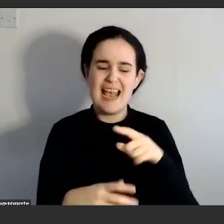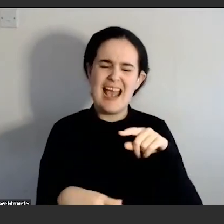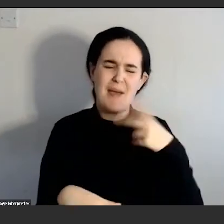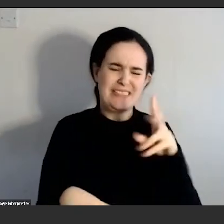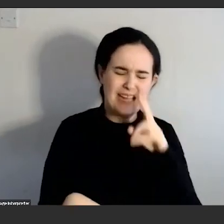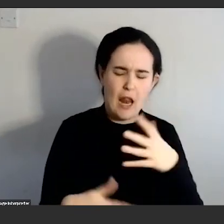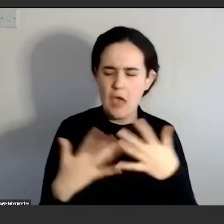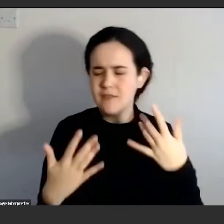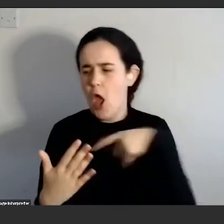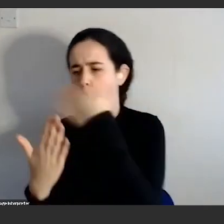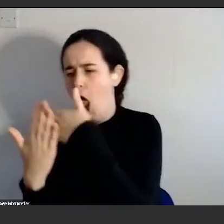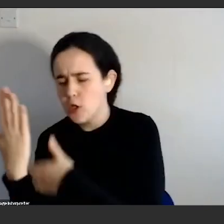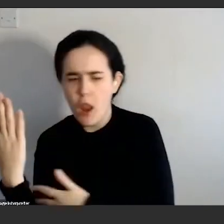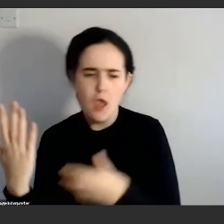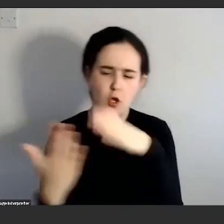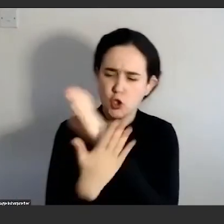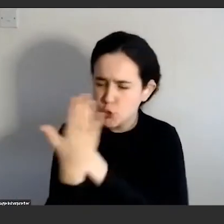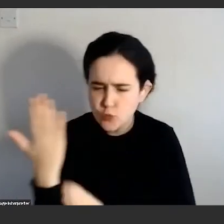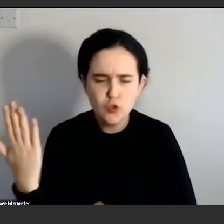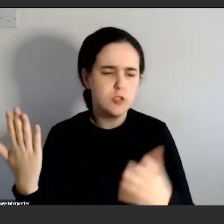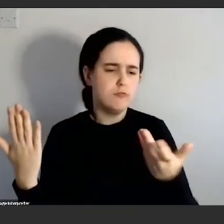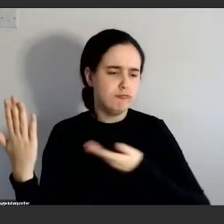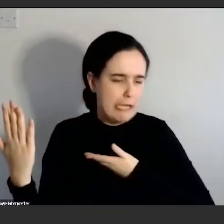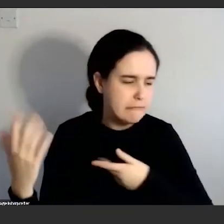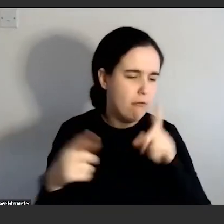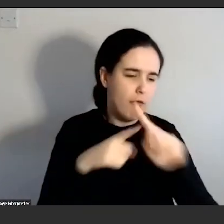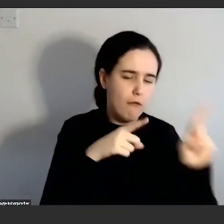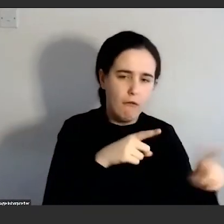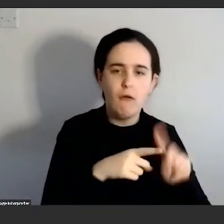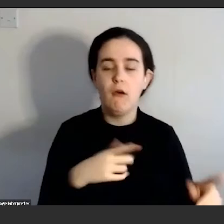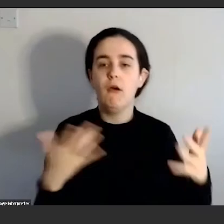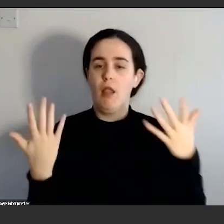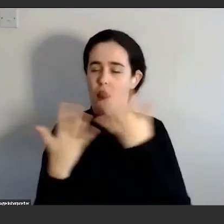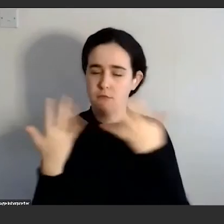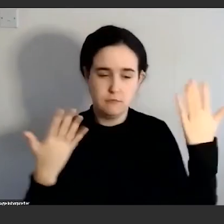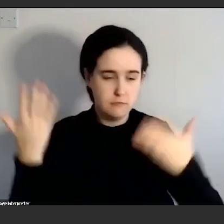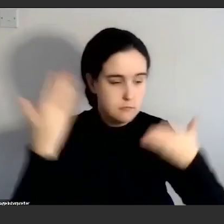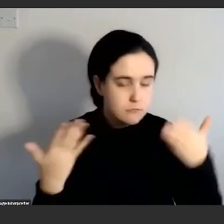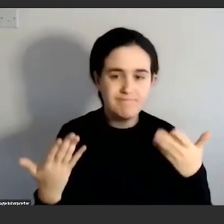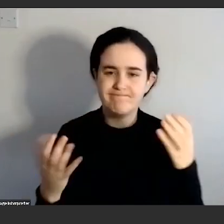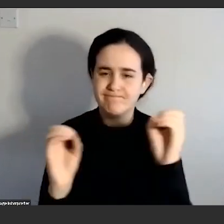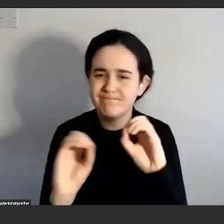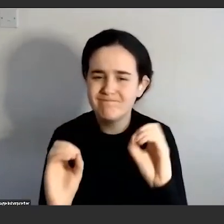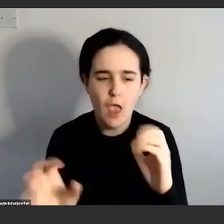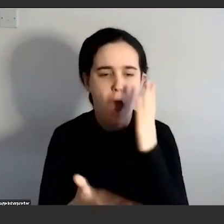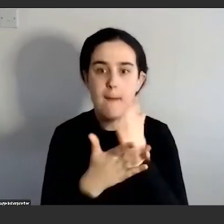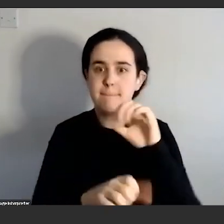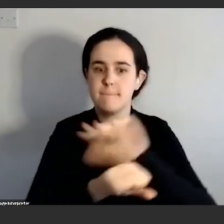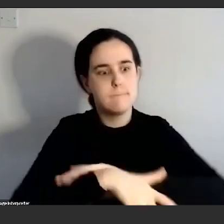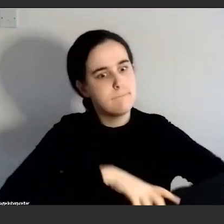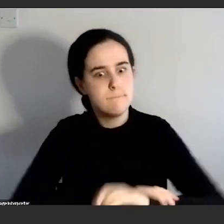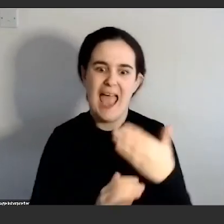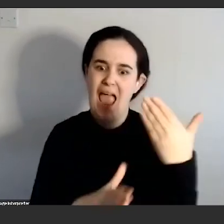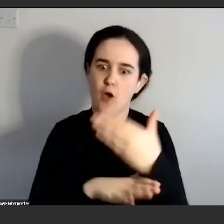is important. But we need to remember that those commitments have already been made. They've been made under CRPD Article 25. They've been made